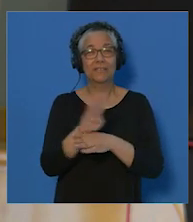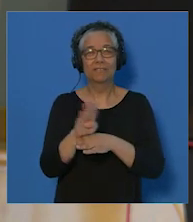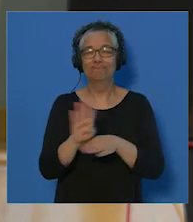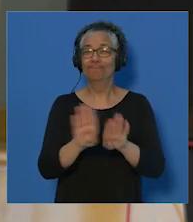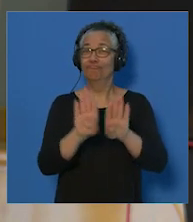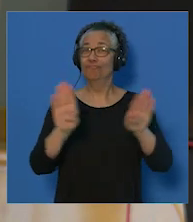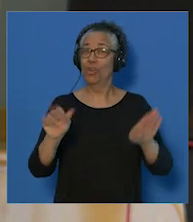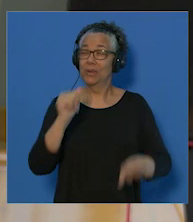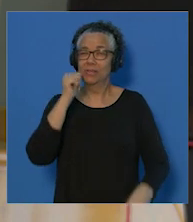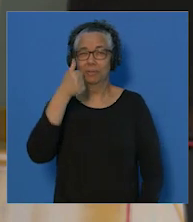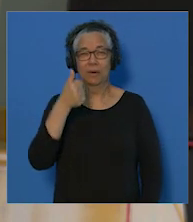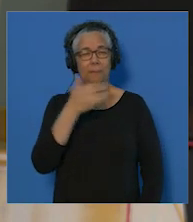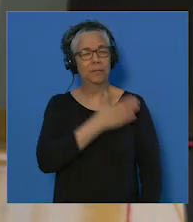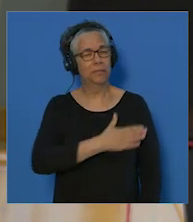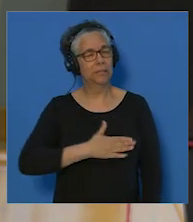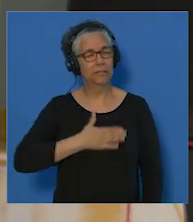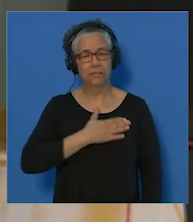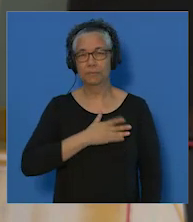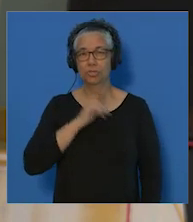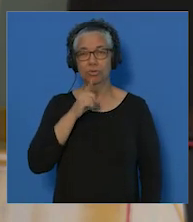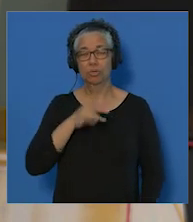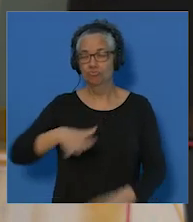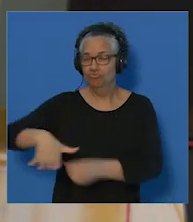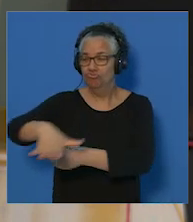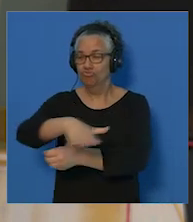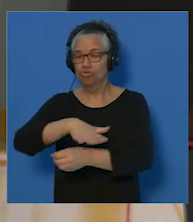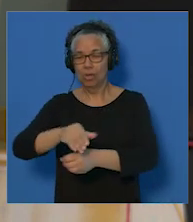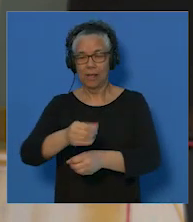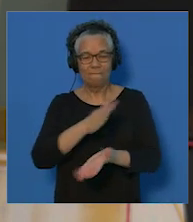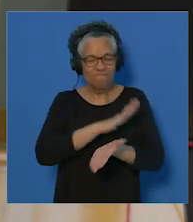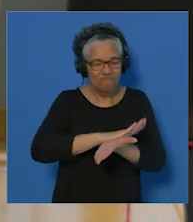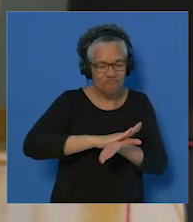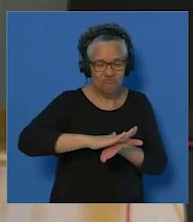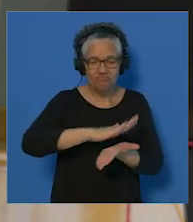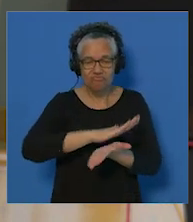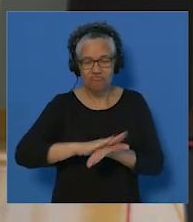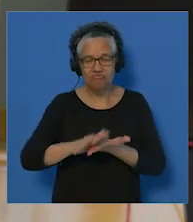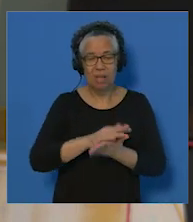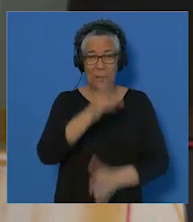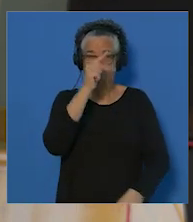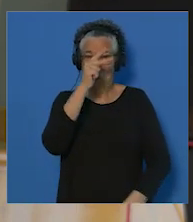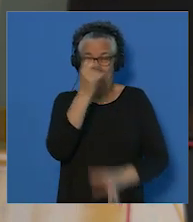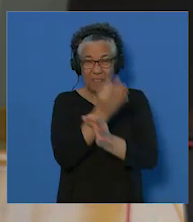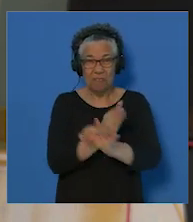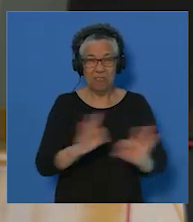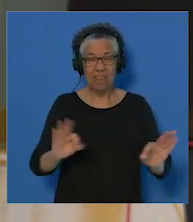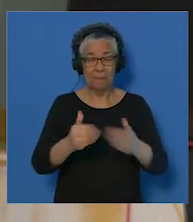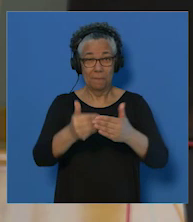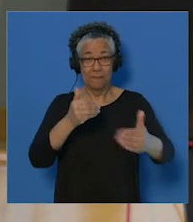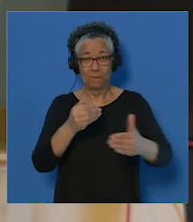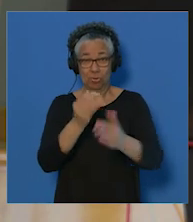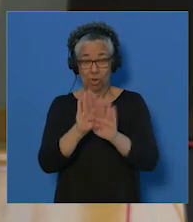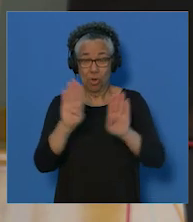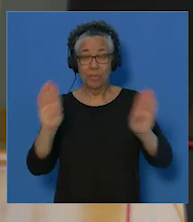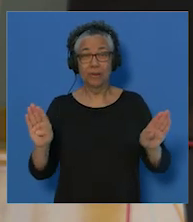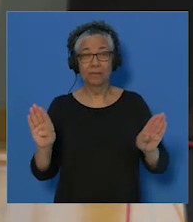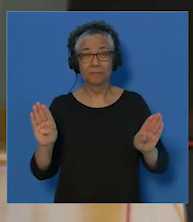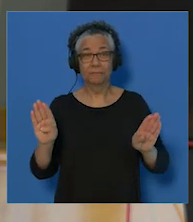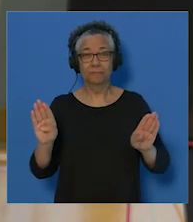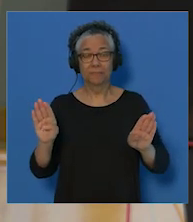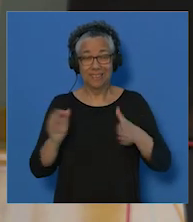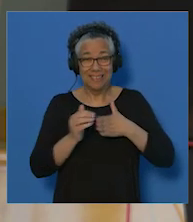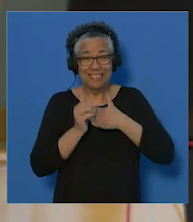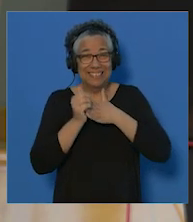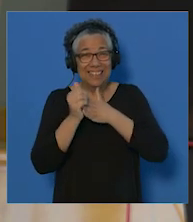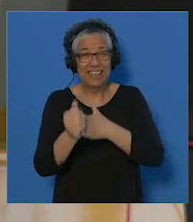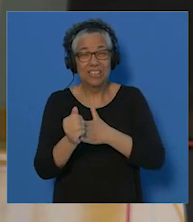that they must ensure that their premises are fully cleaned and pest-free before opening. A guidance note in this regard can